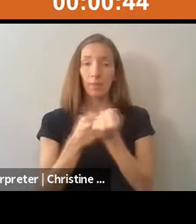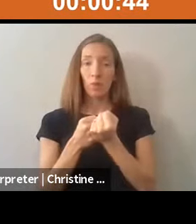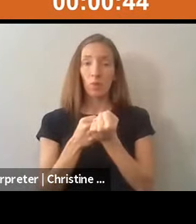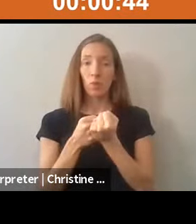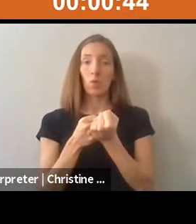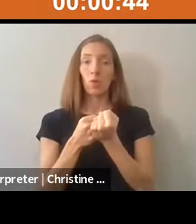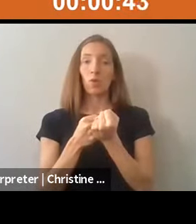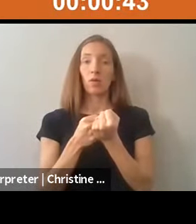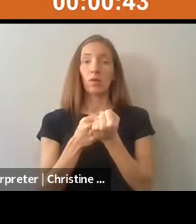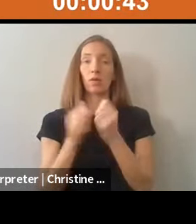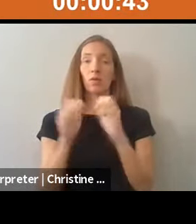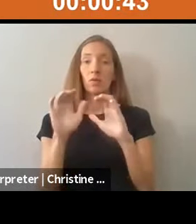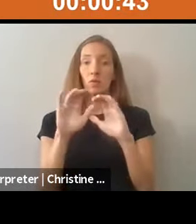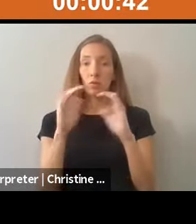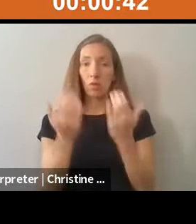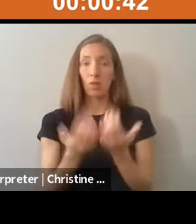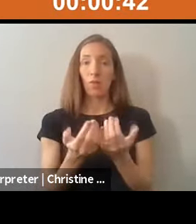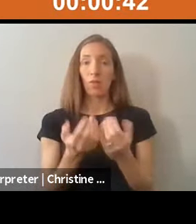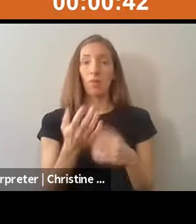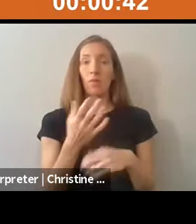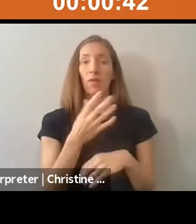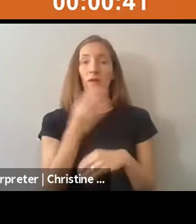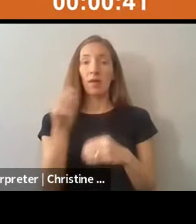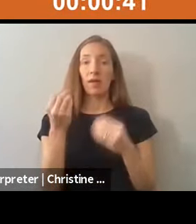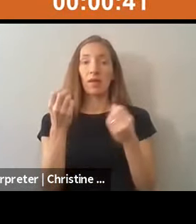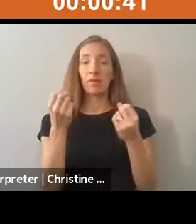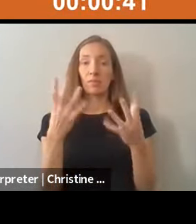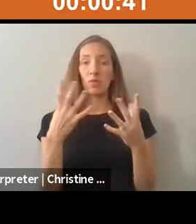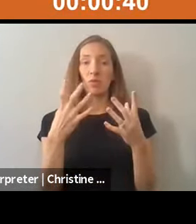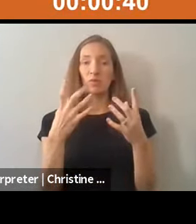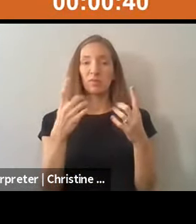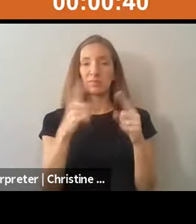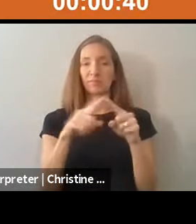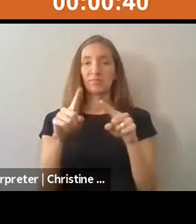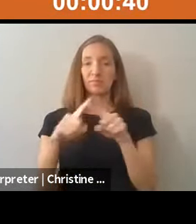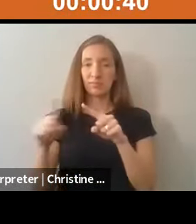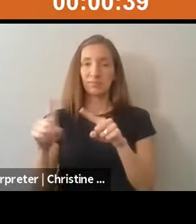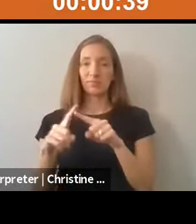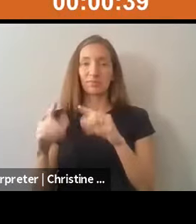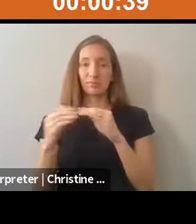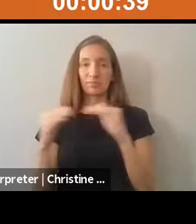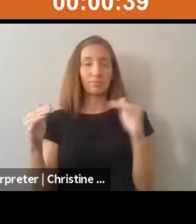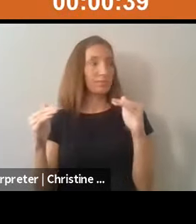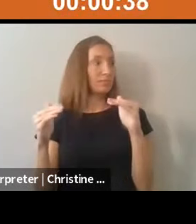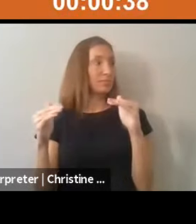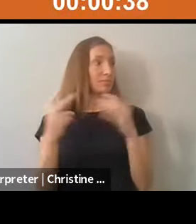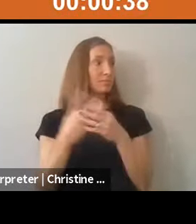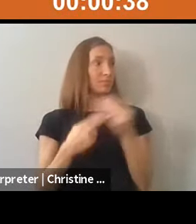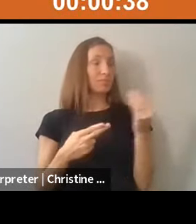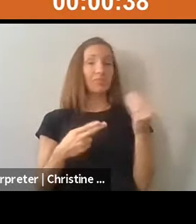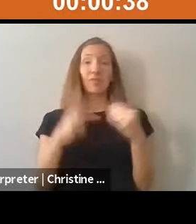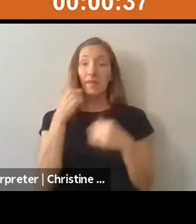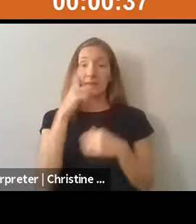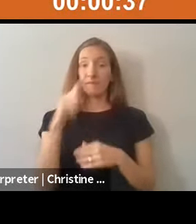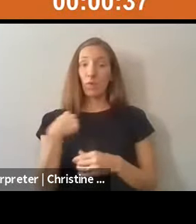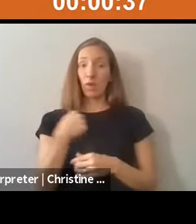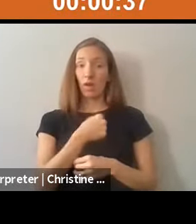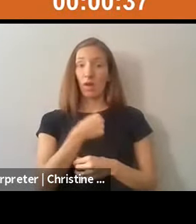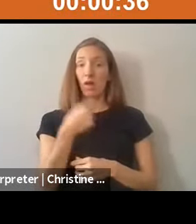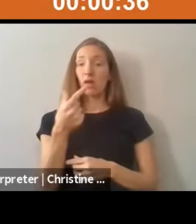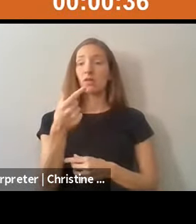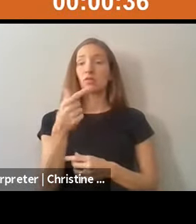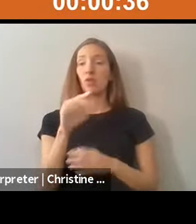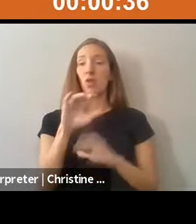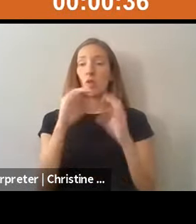both at local and at the UN level. So for us, the Global South women's rights